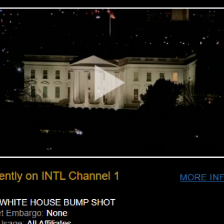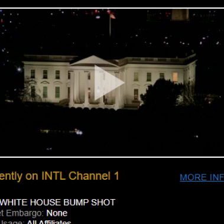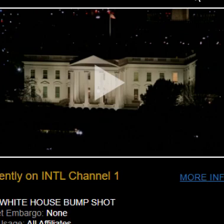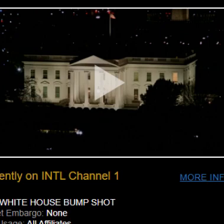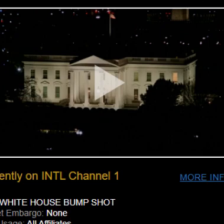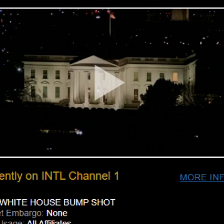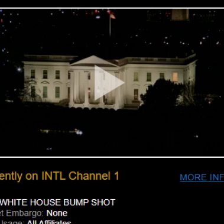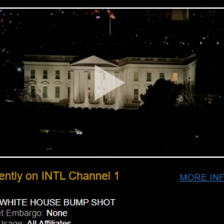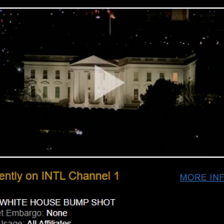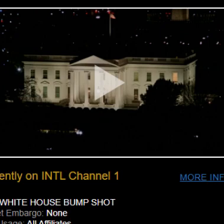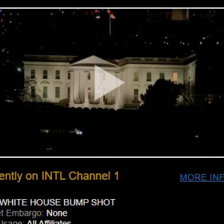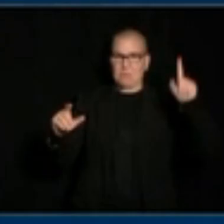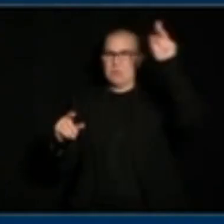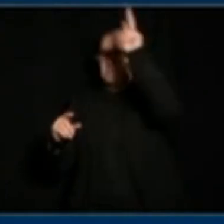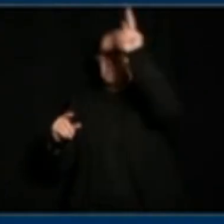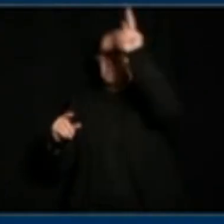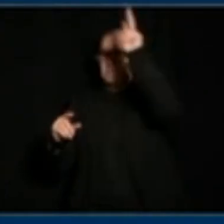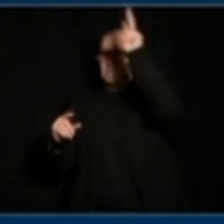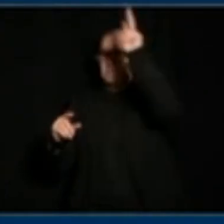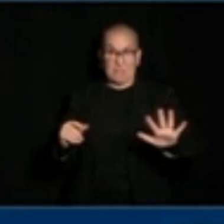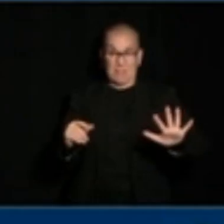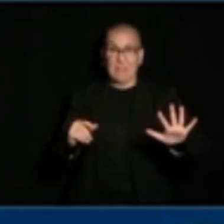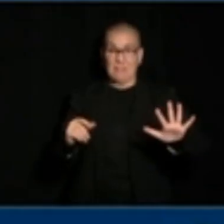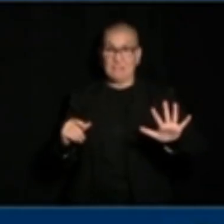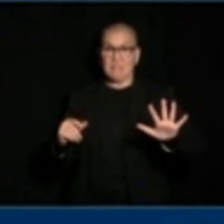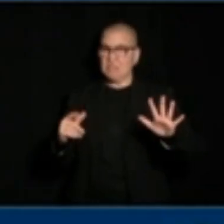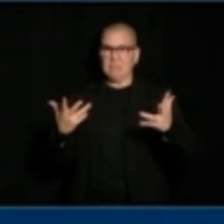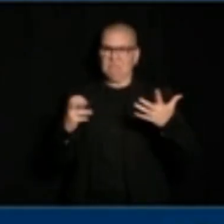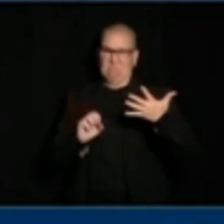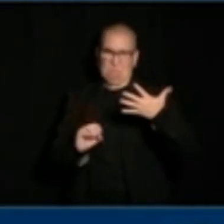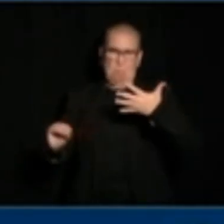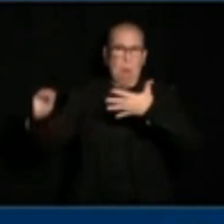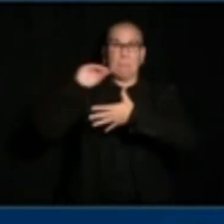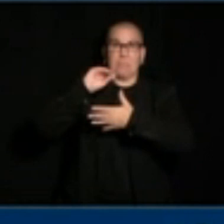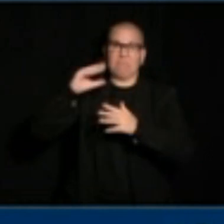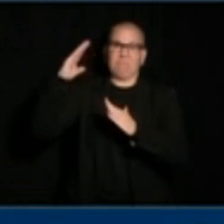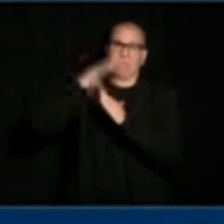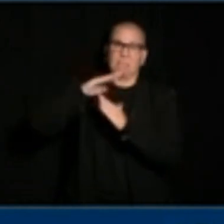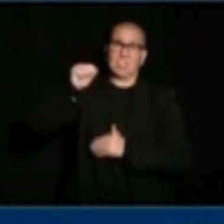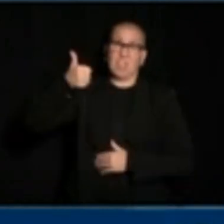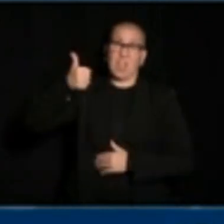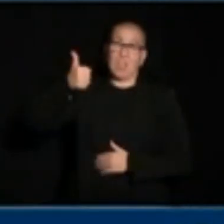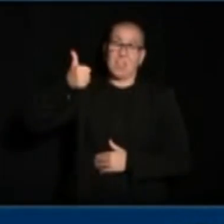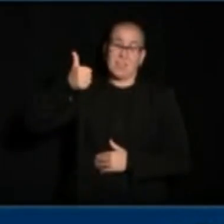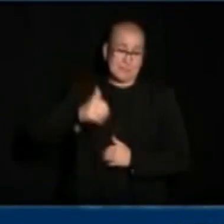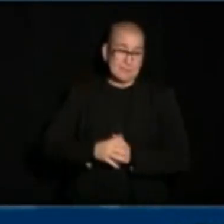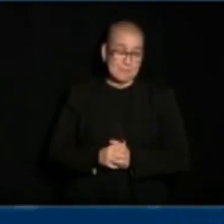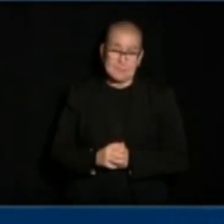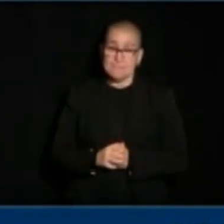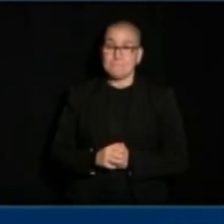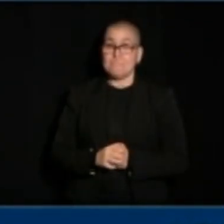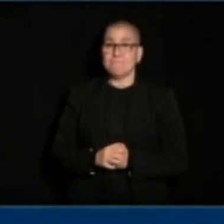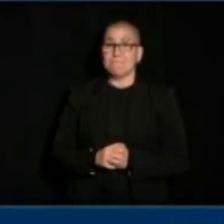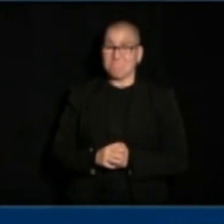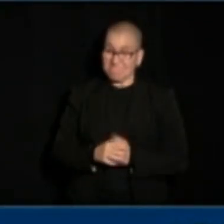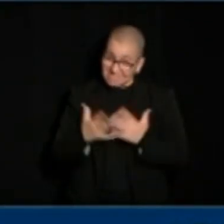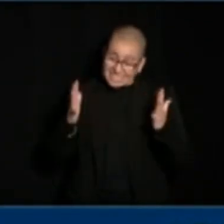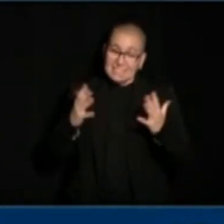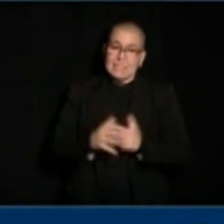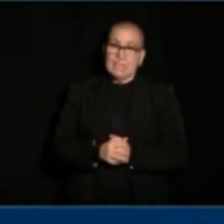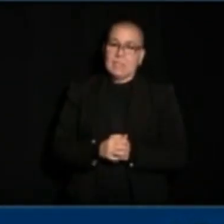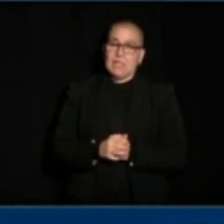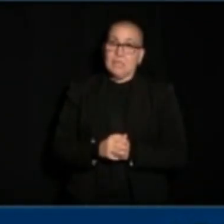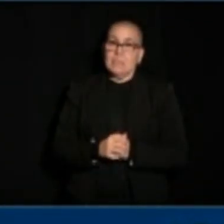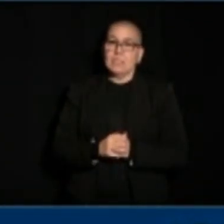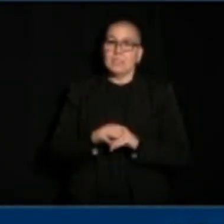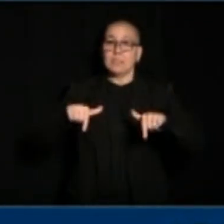We've now moved into the top 10. So we are at a critical point, and it's time for us to do it again. So this pause is what we're going